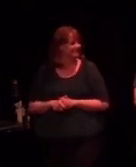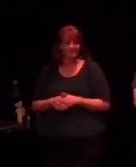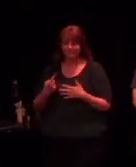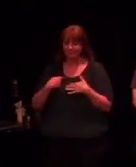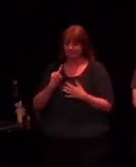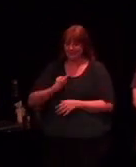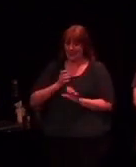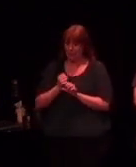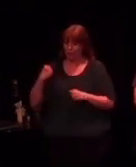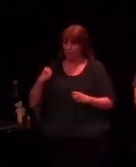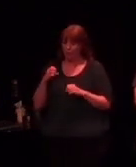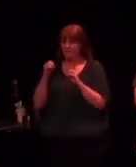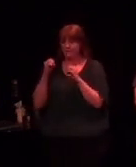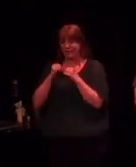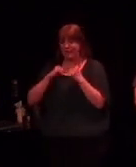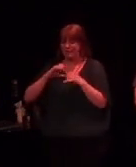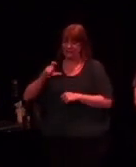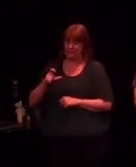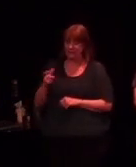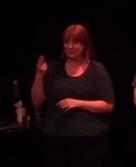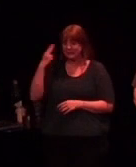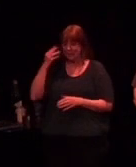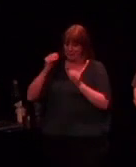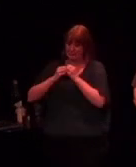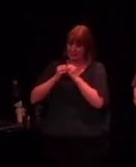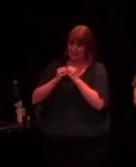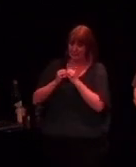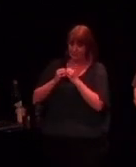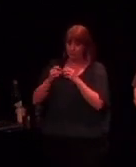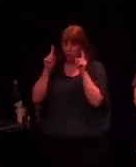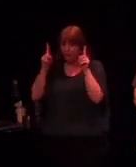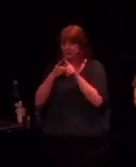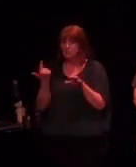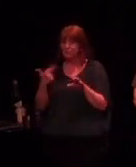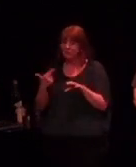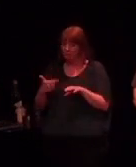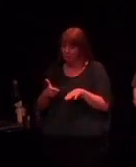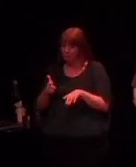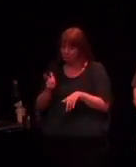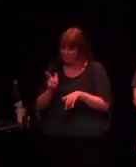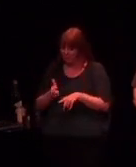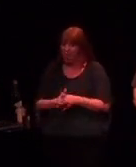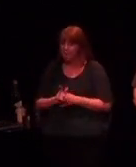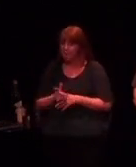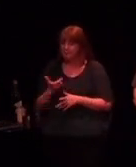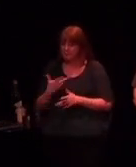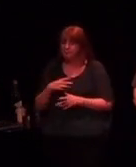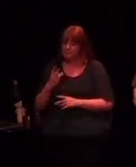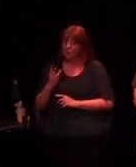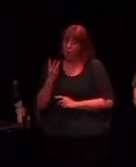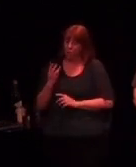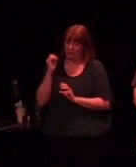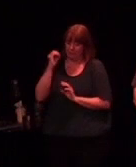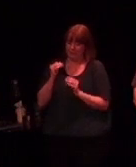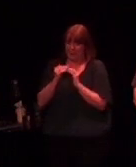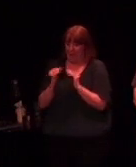a graduate of a BSc in Deaf Studies at the University of Bristol. I've got a first class honours, and the only reason that's important is I got a 3%